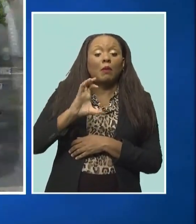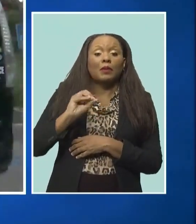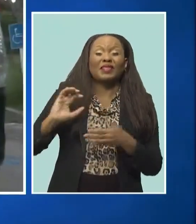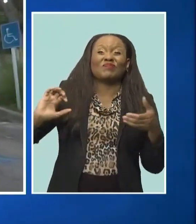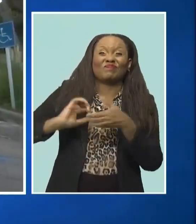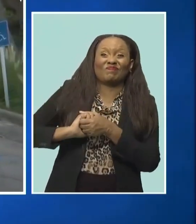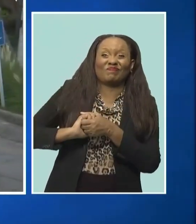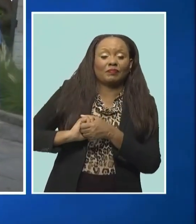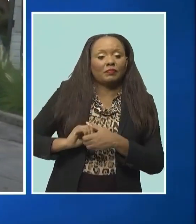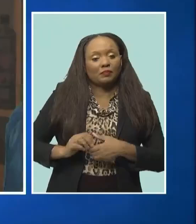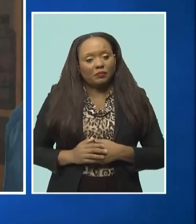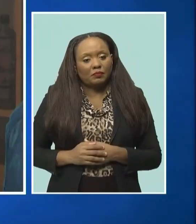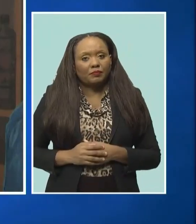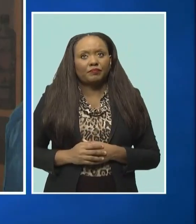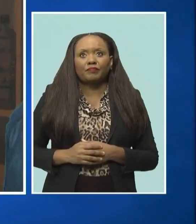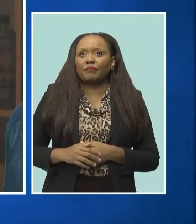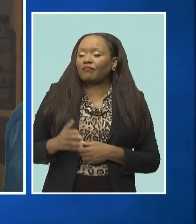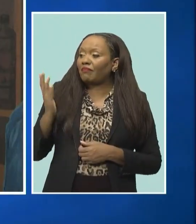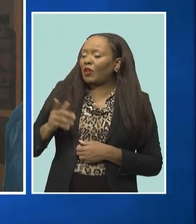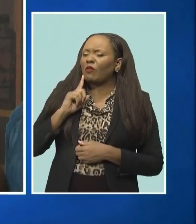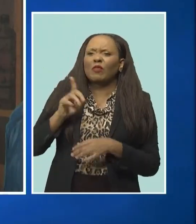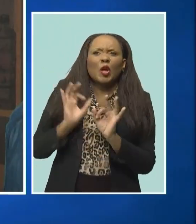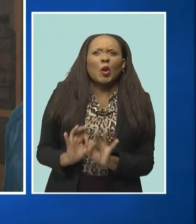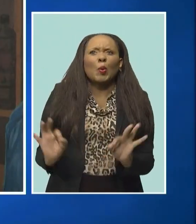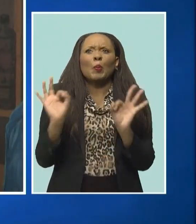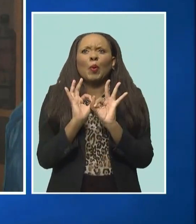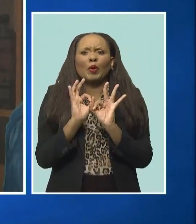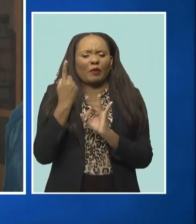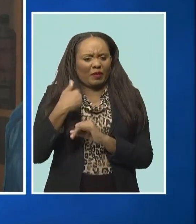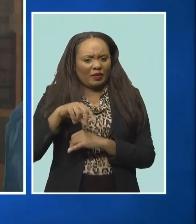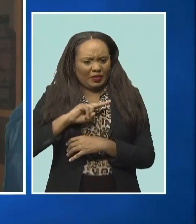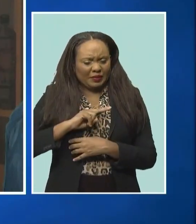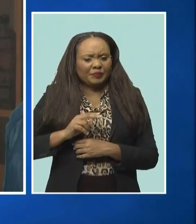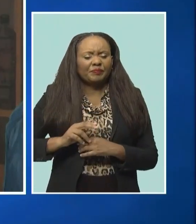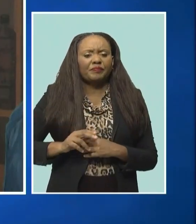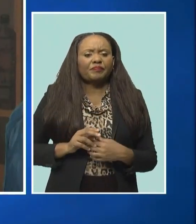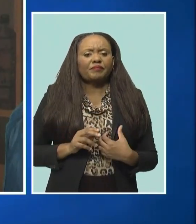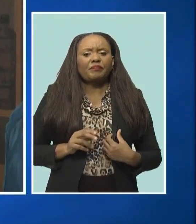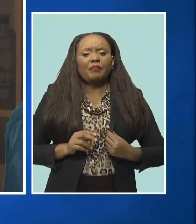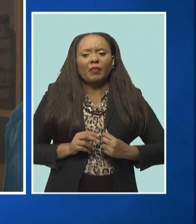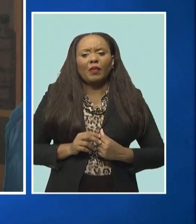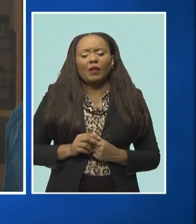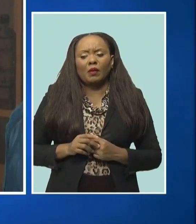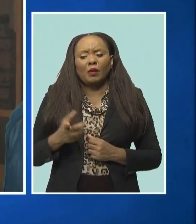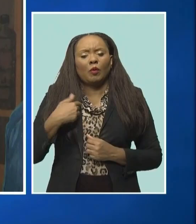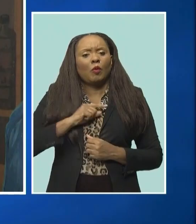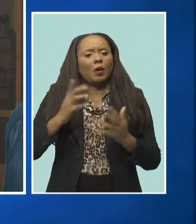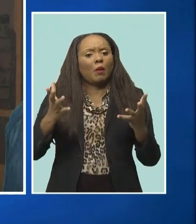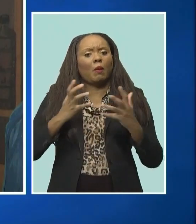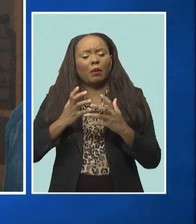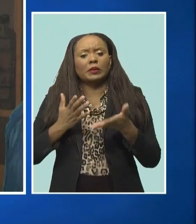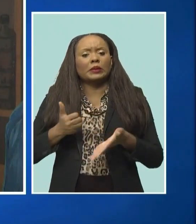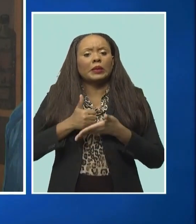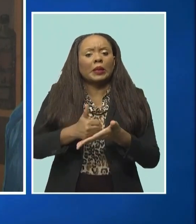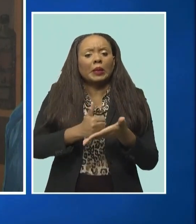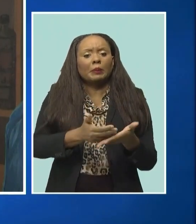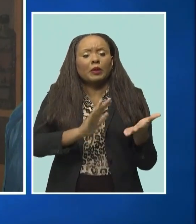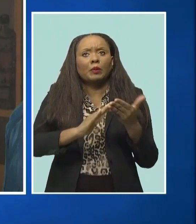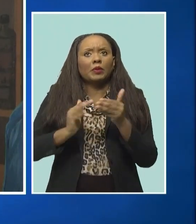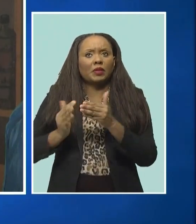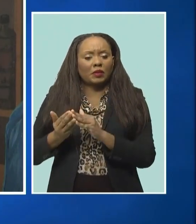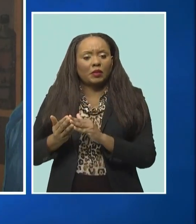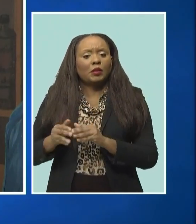now, publicly, mental health is being addressed within the psychiatric hospital, but there are also polyclinics. Polyclinics for years, even when I